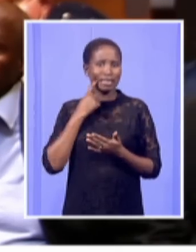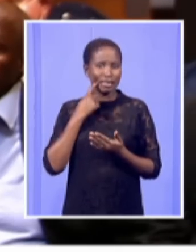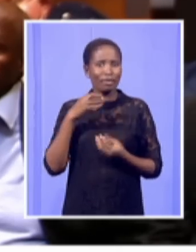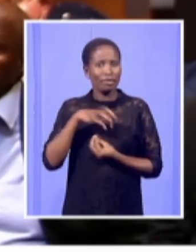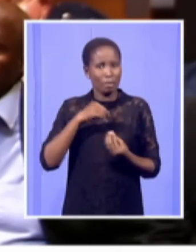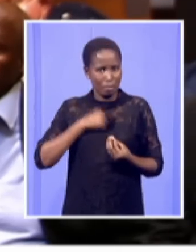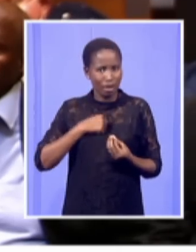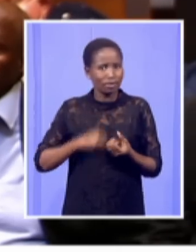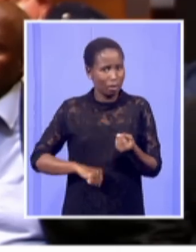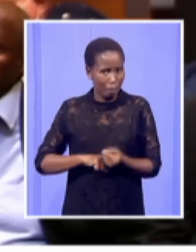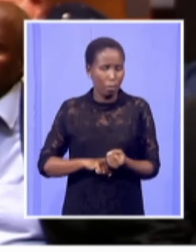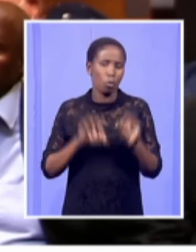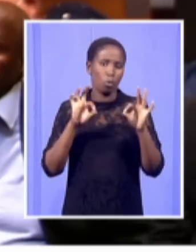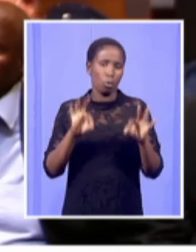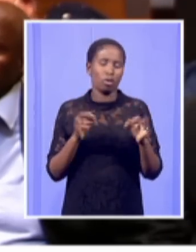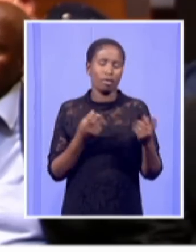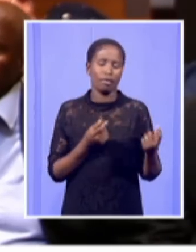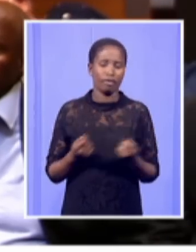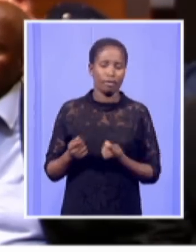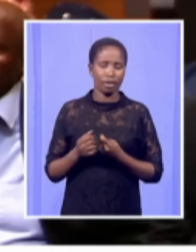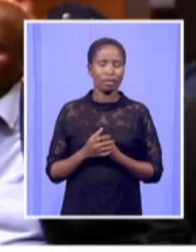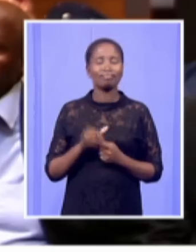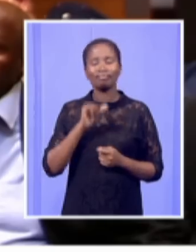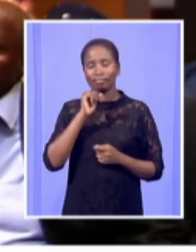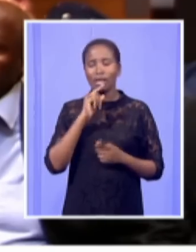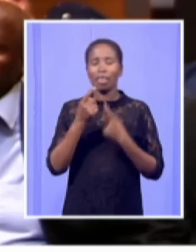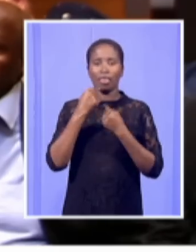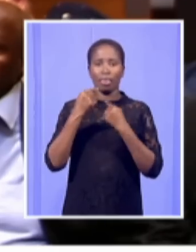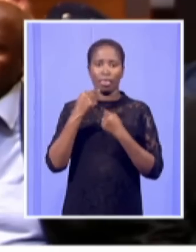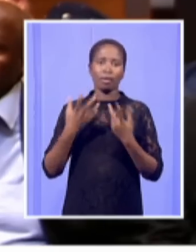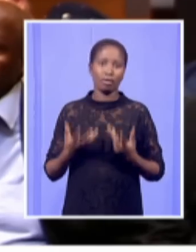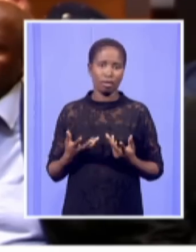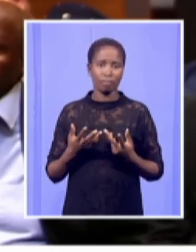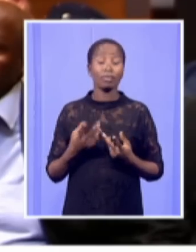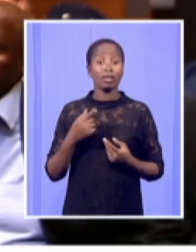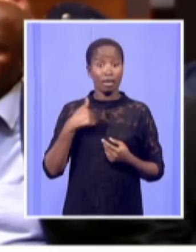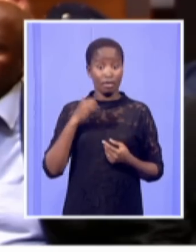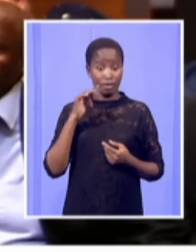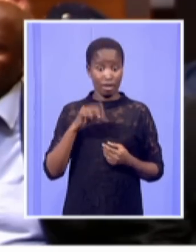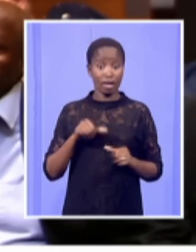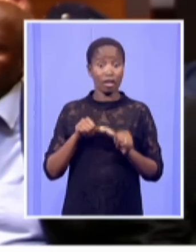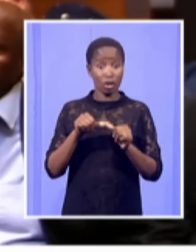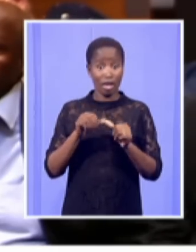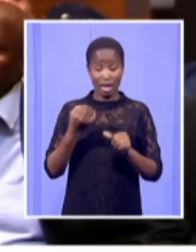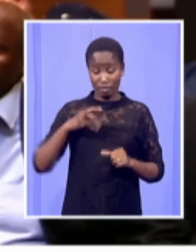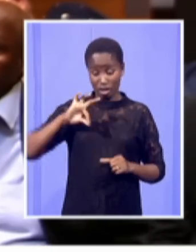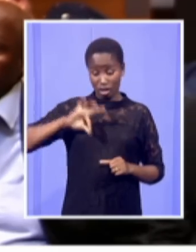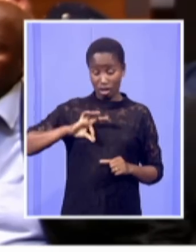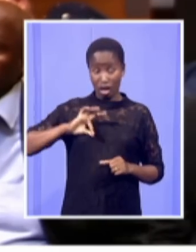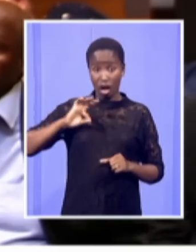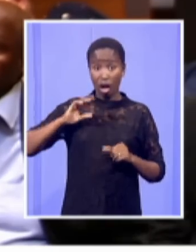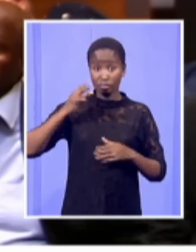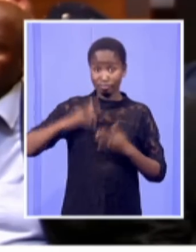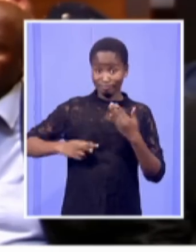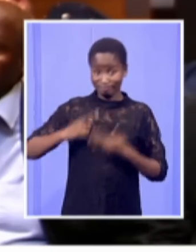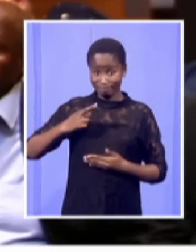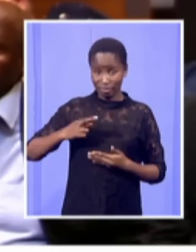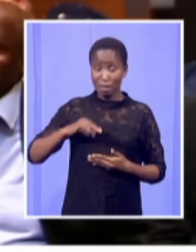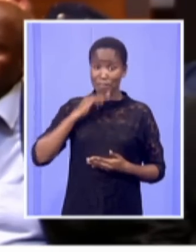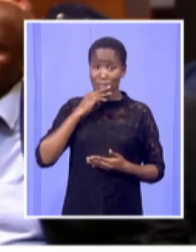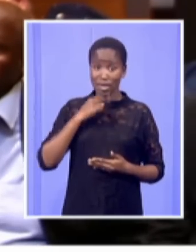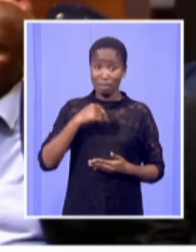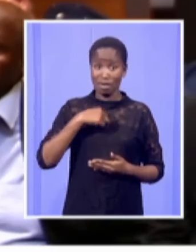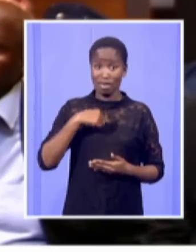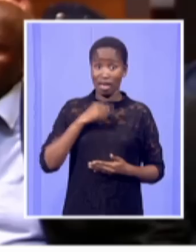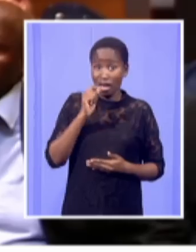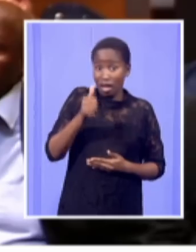expenses relating to the litigation against me. My continued detention and the loss of income that goes with it will also limit my ability to pay for